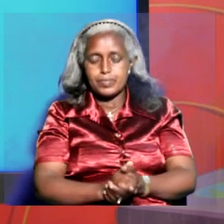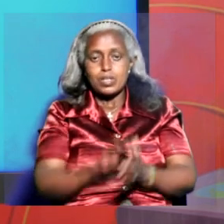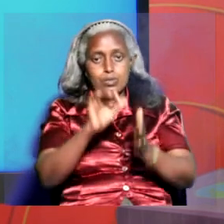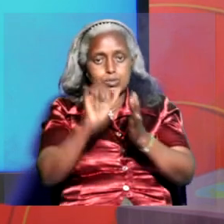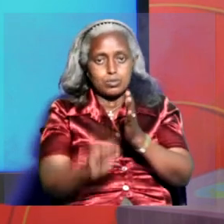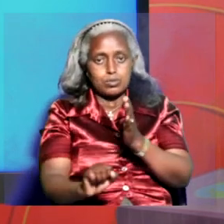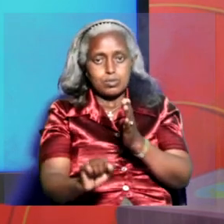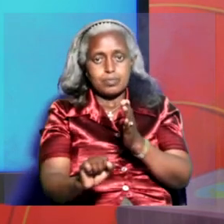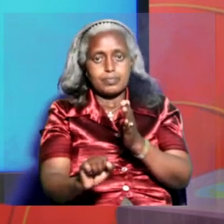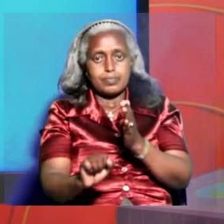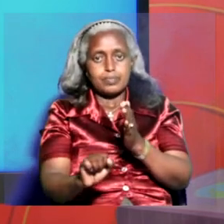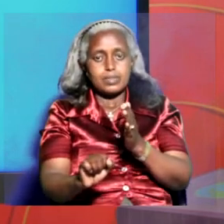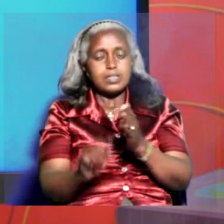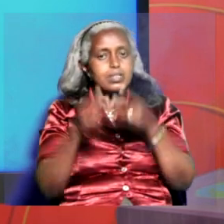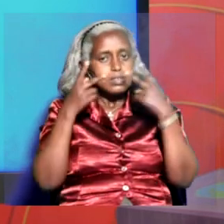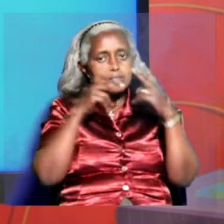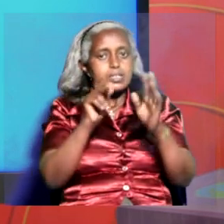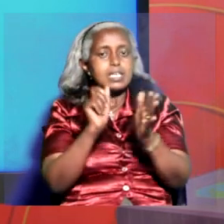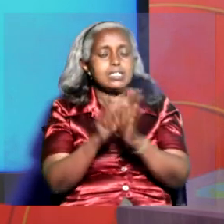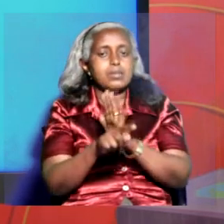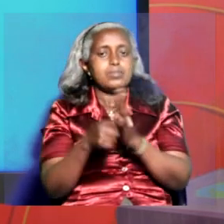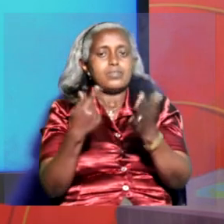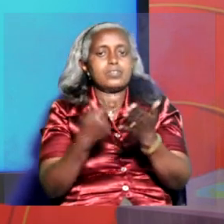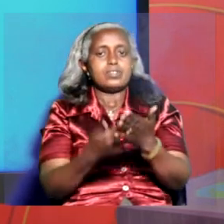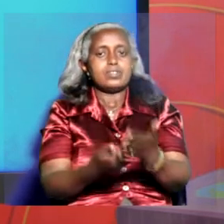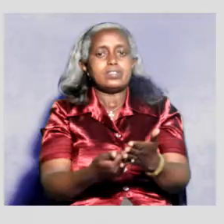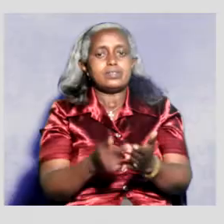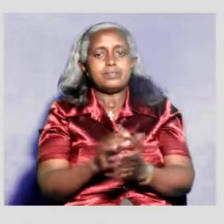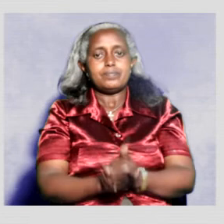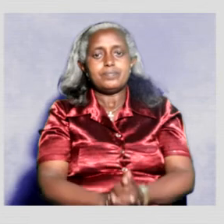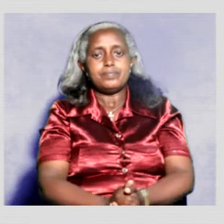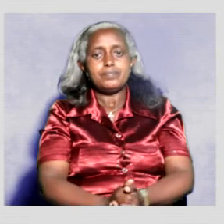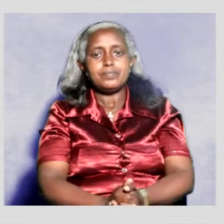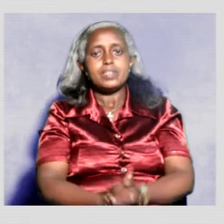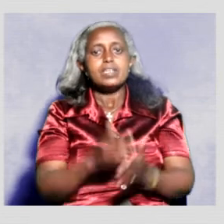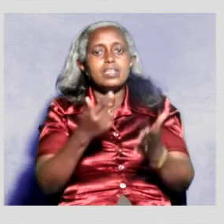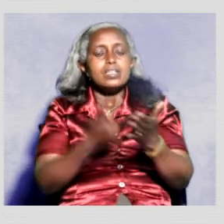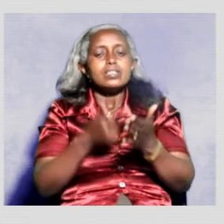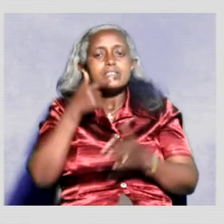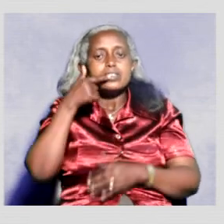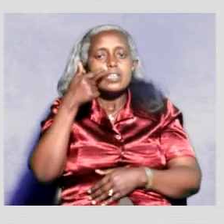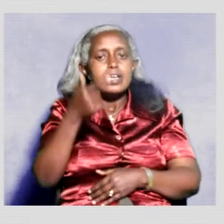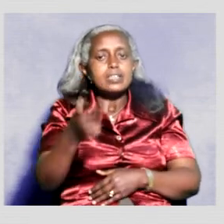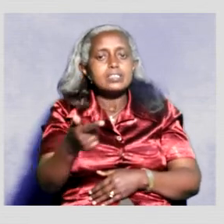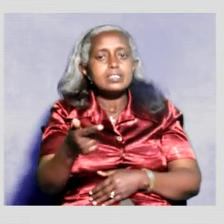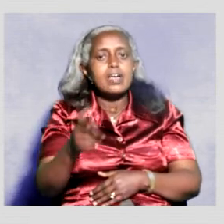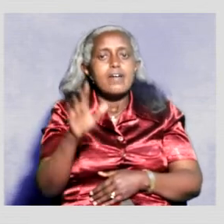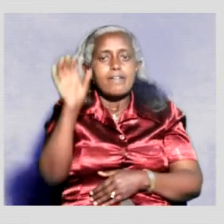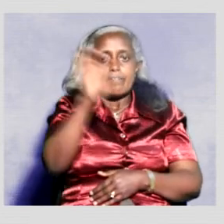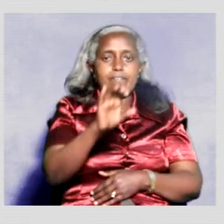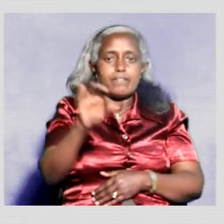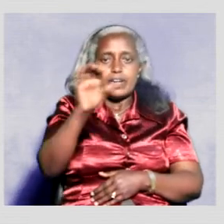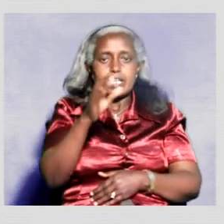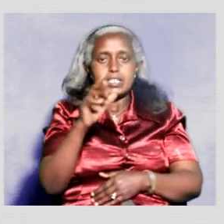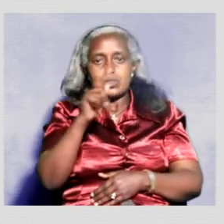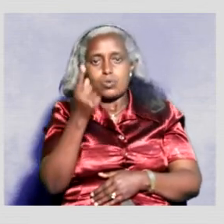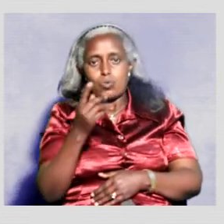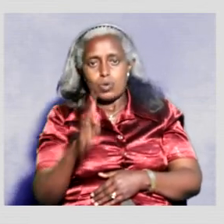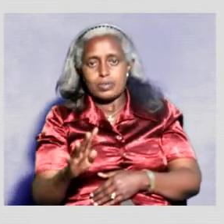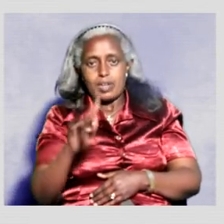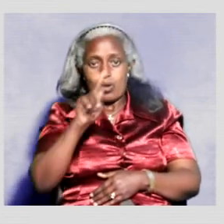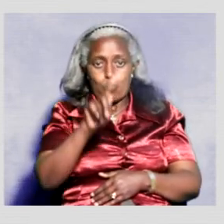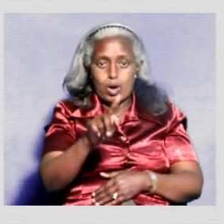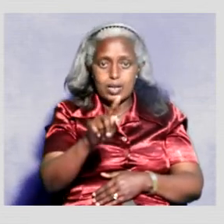So let's see example for this. Here it says, find quartile